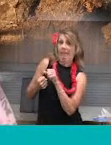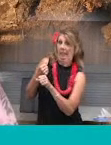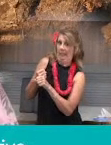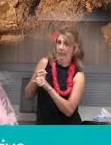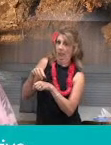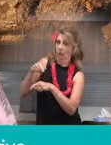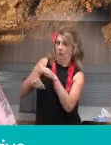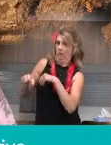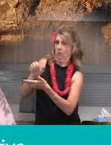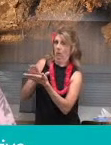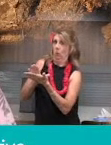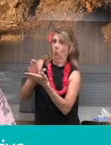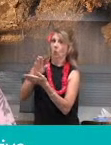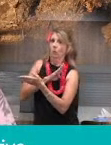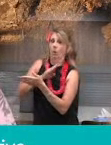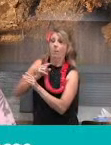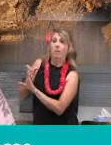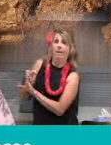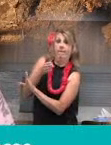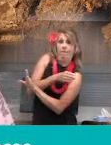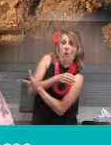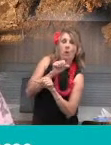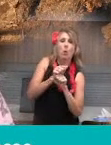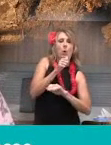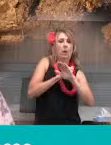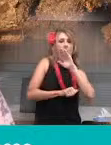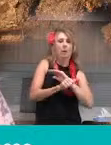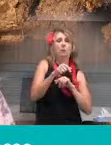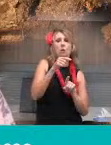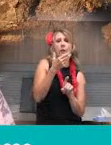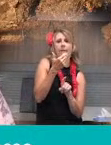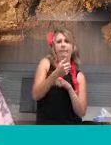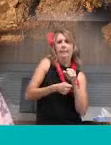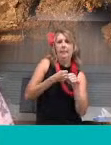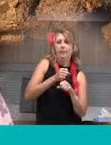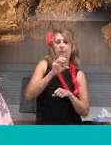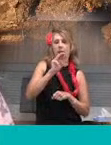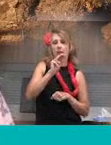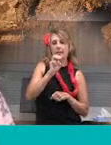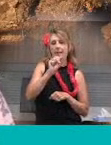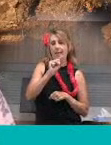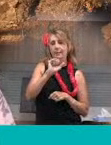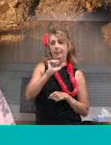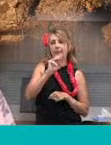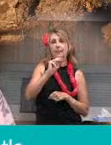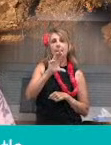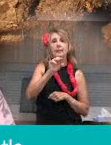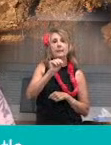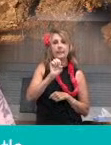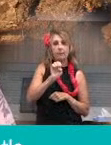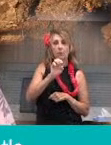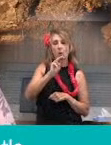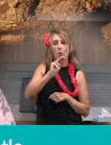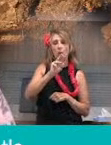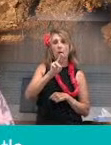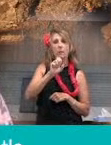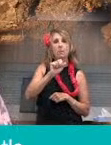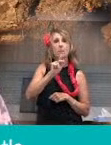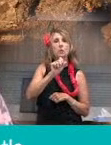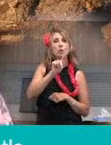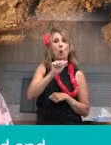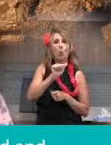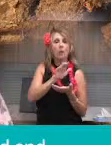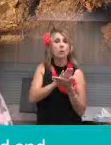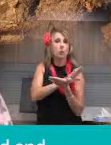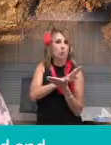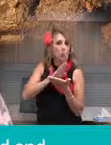ago, Kathy served as an administrative assistant for 15 years at the Simcoe Muskoka Catholic District School Board. Her calm